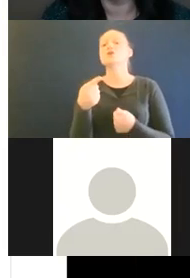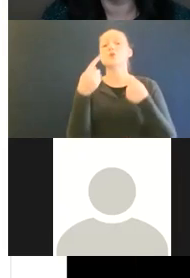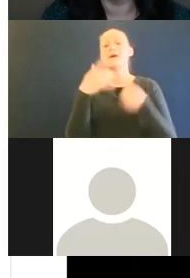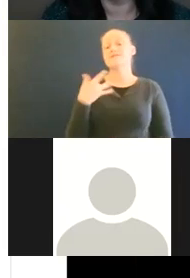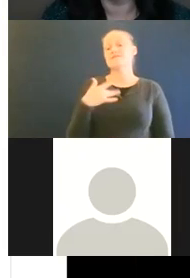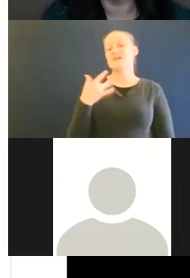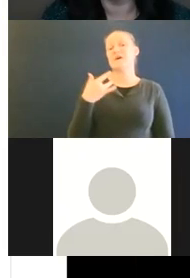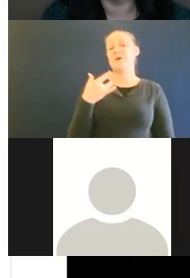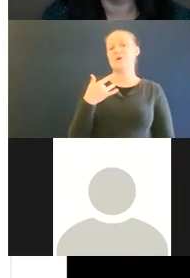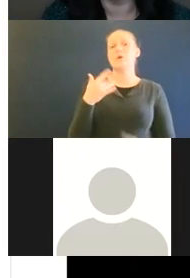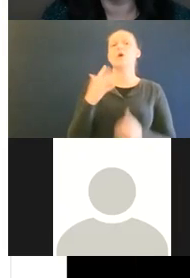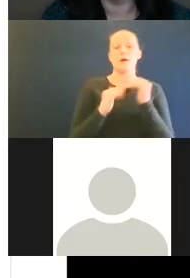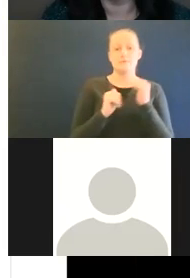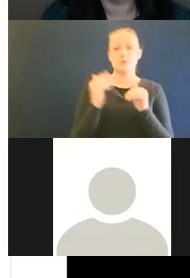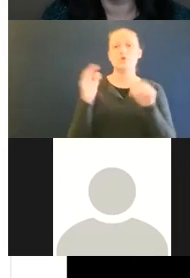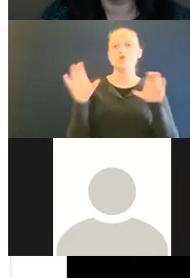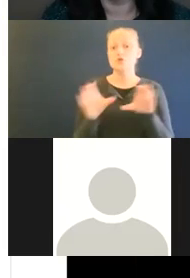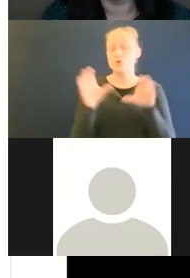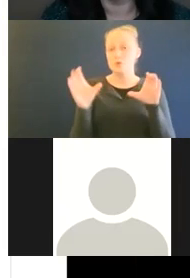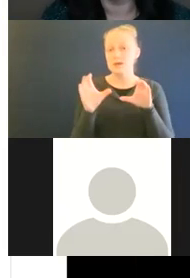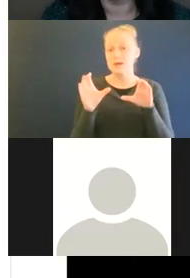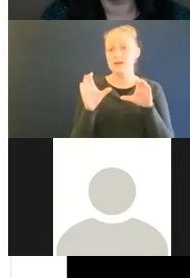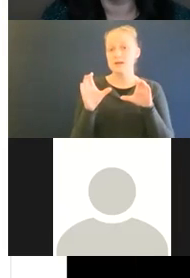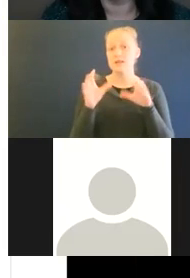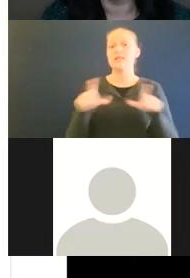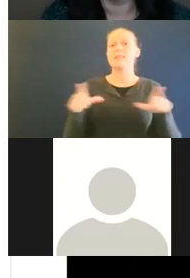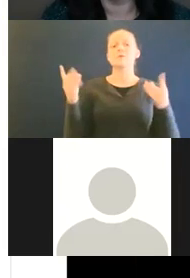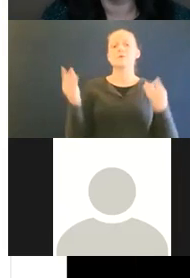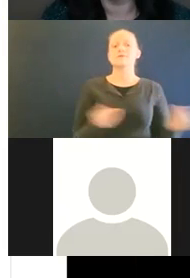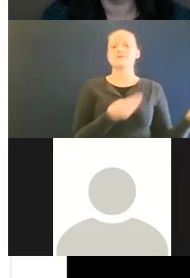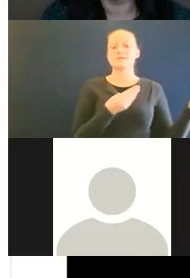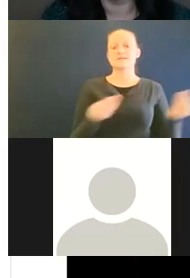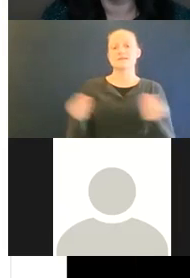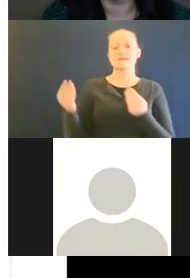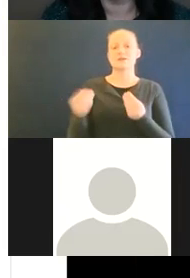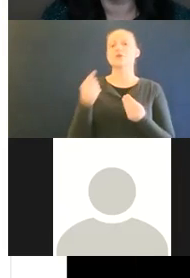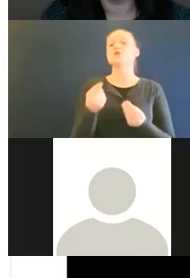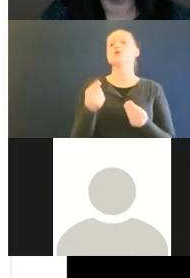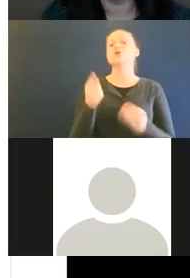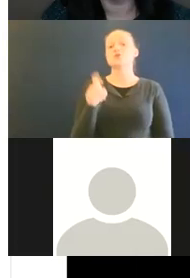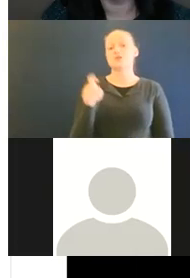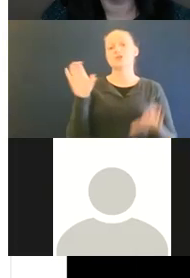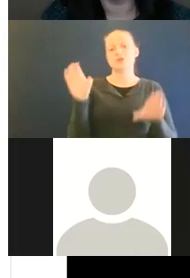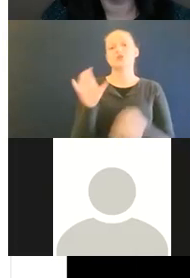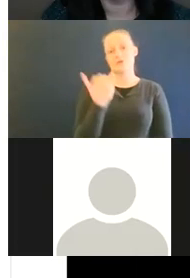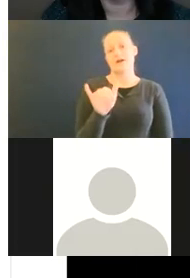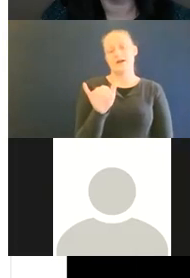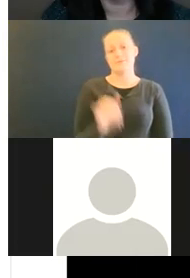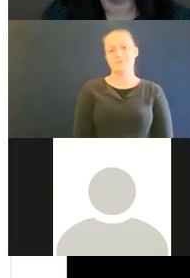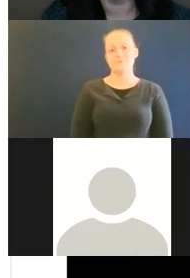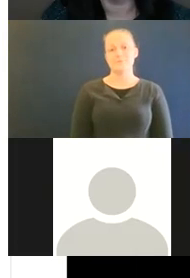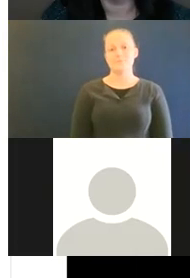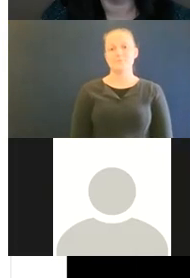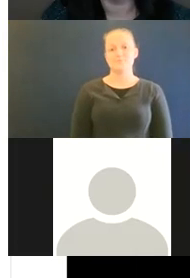most comfortable as the language facilitator, then that is the practice to use.